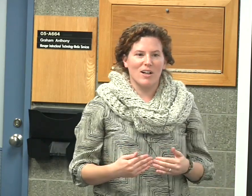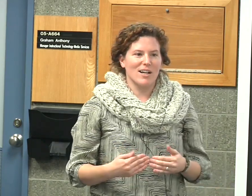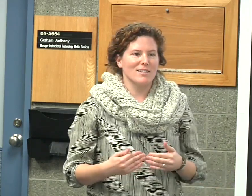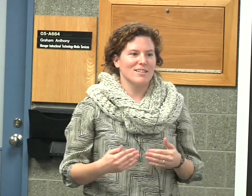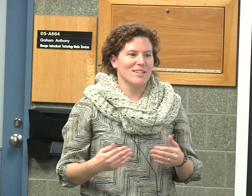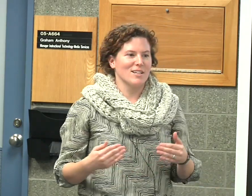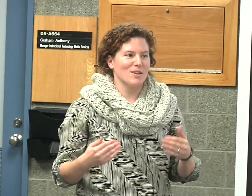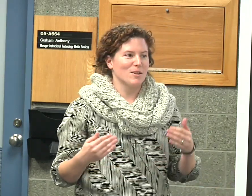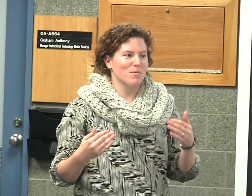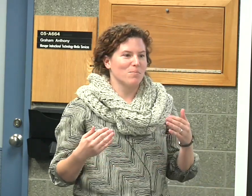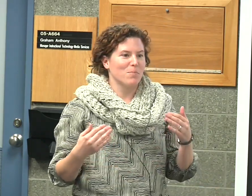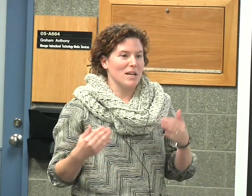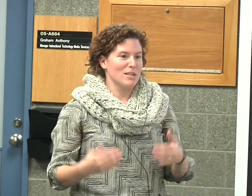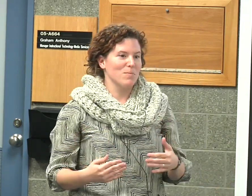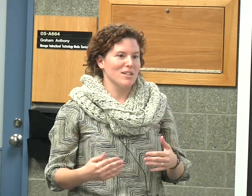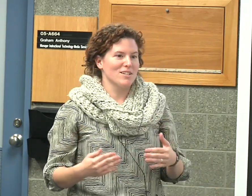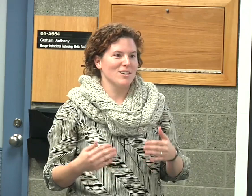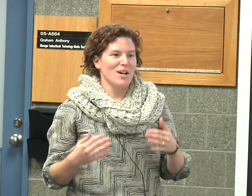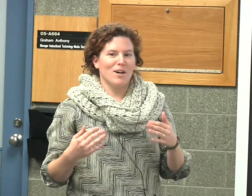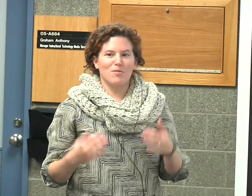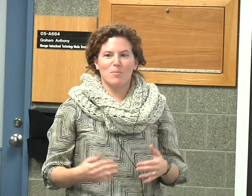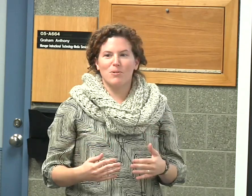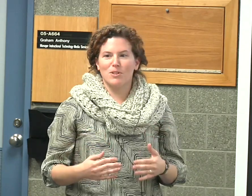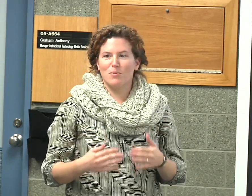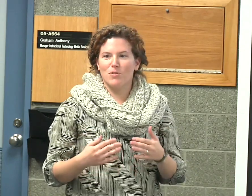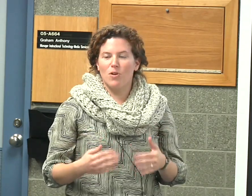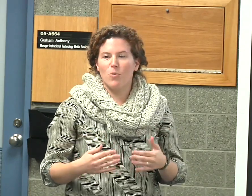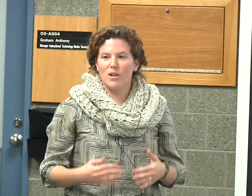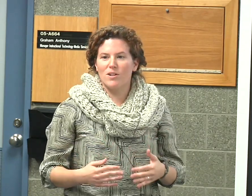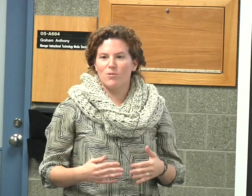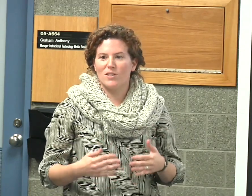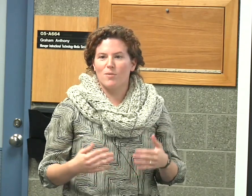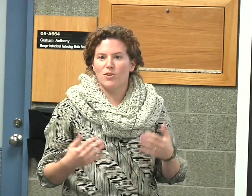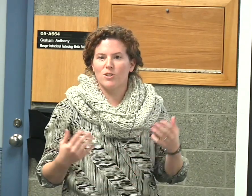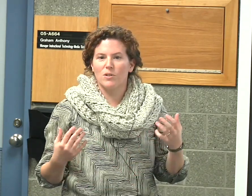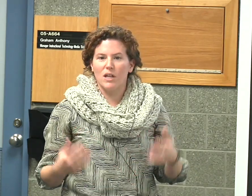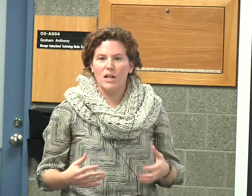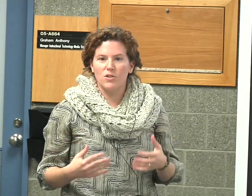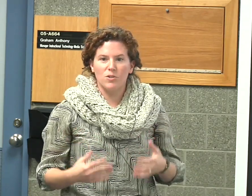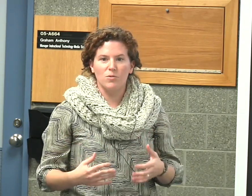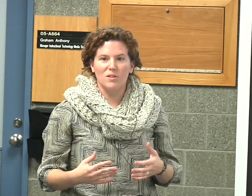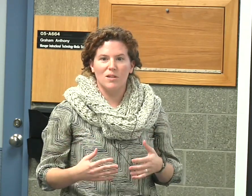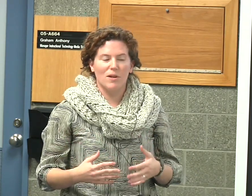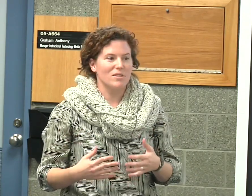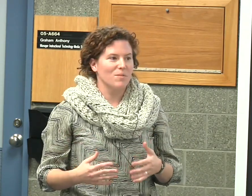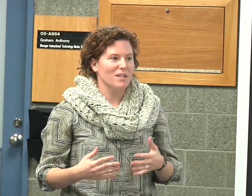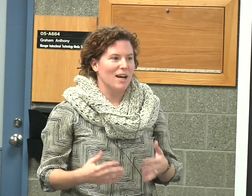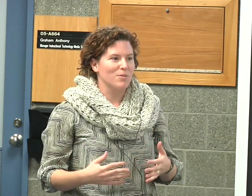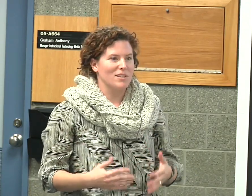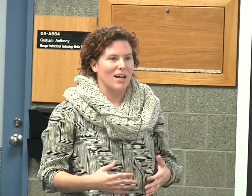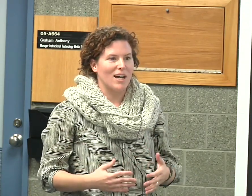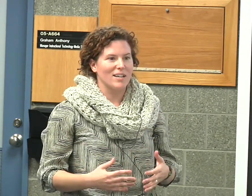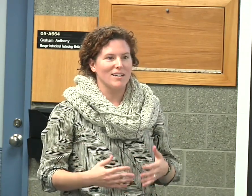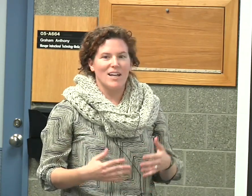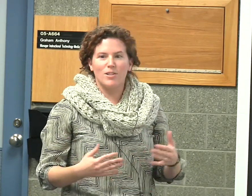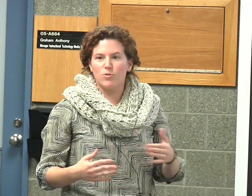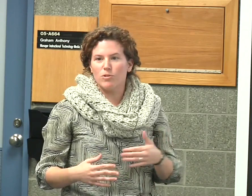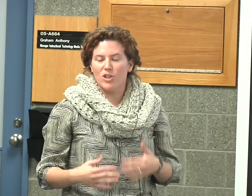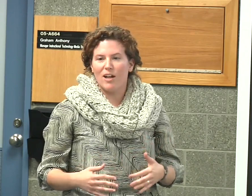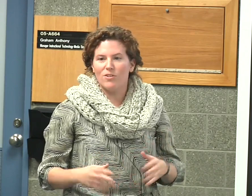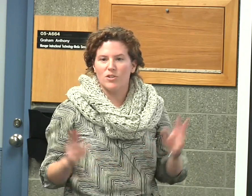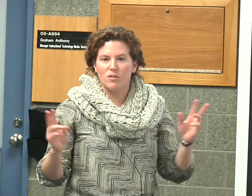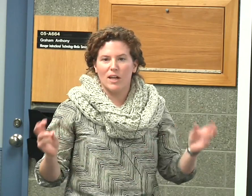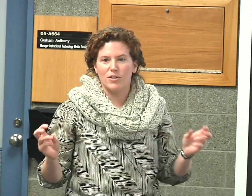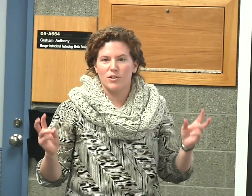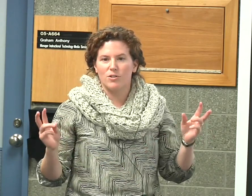teach a class that's in the basement of a building with no windows, and I'm trying to engage students about something outside, it's a